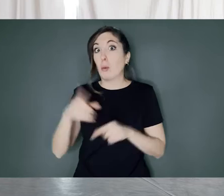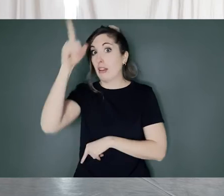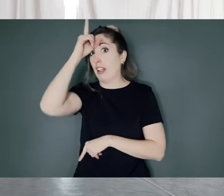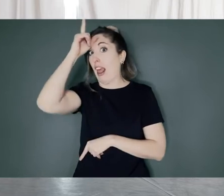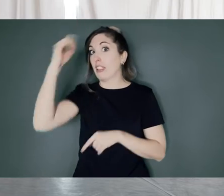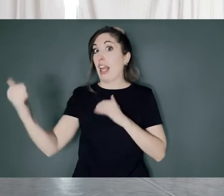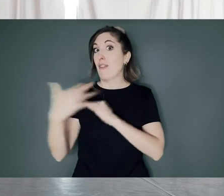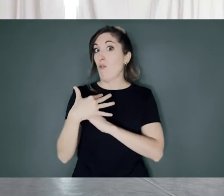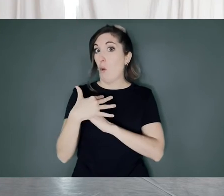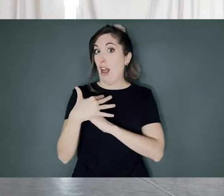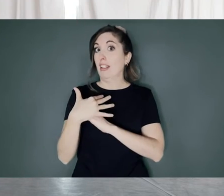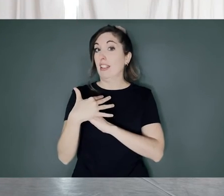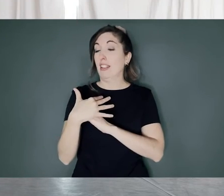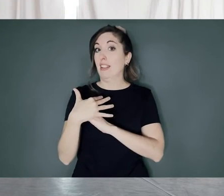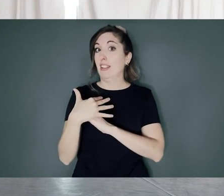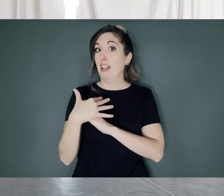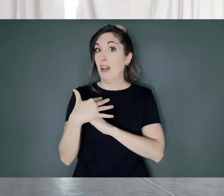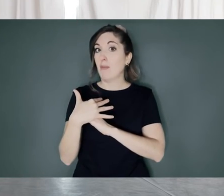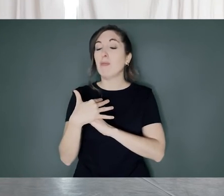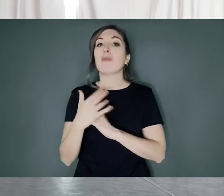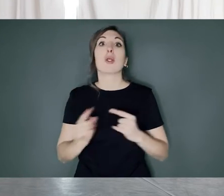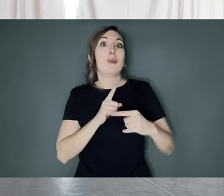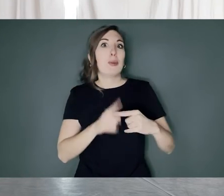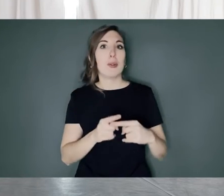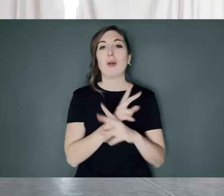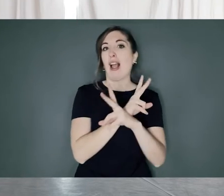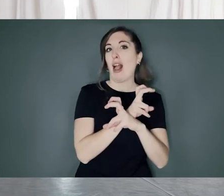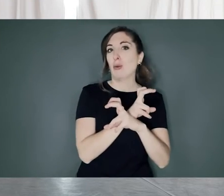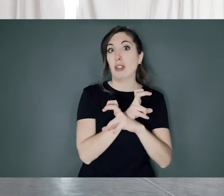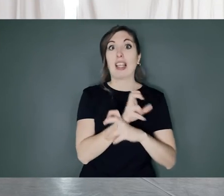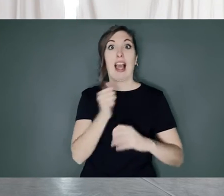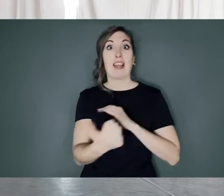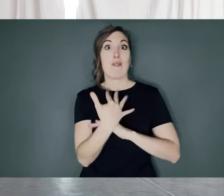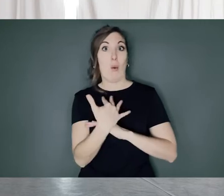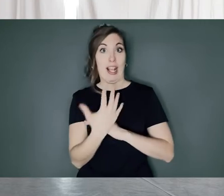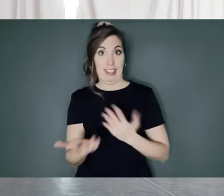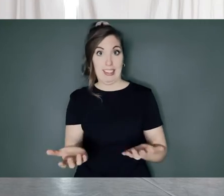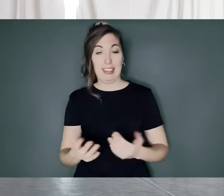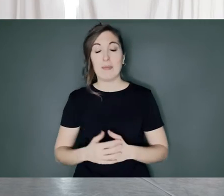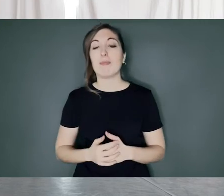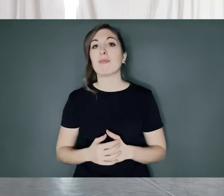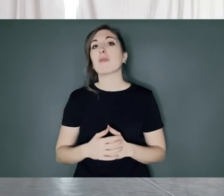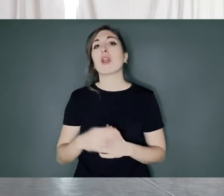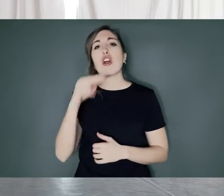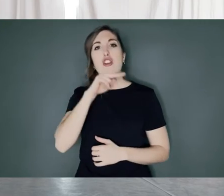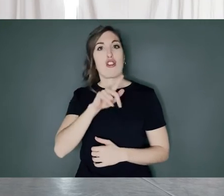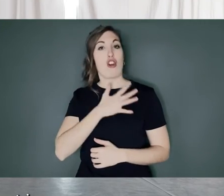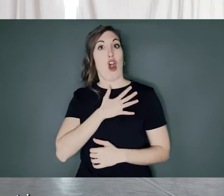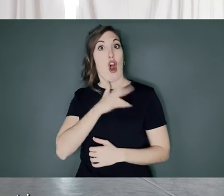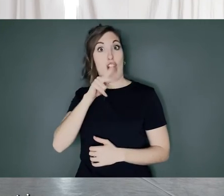a smaller town and has German influence, Austrian